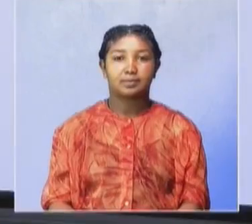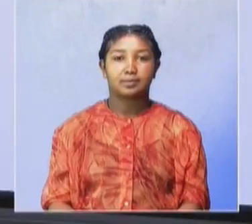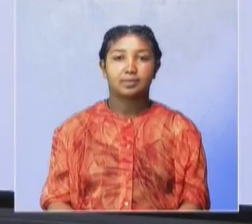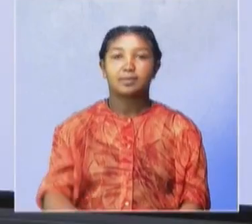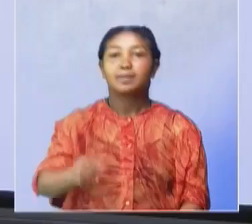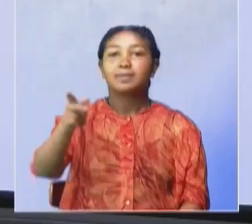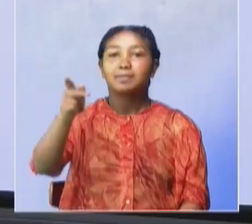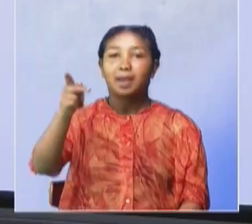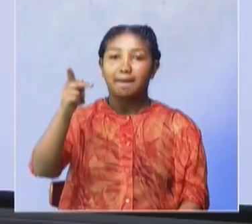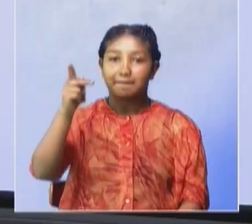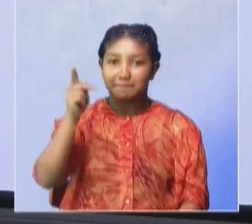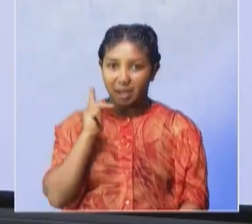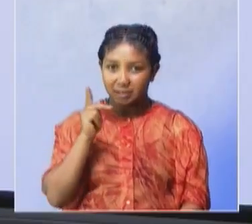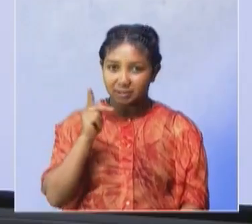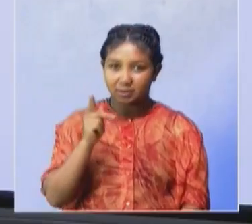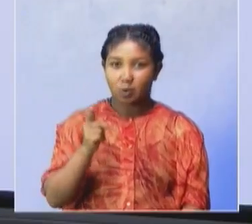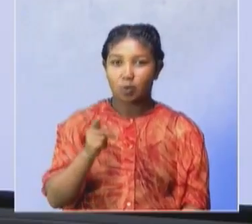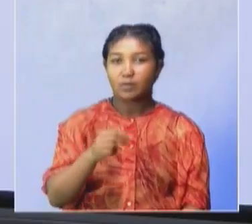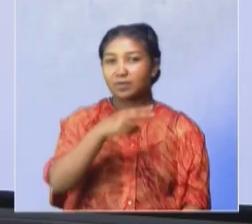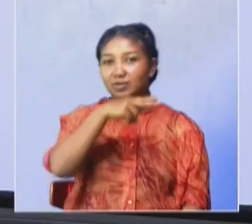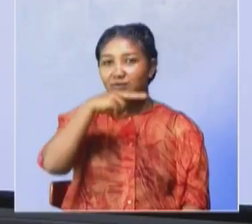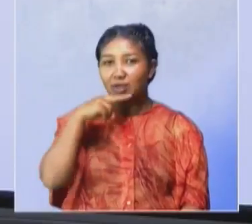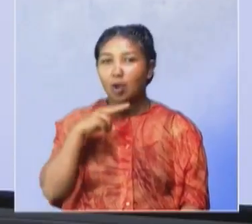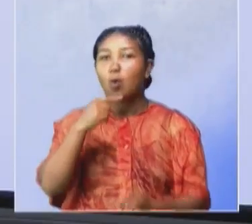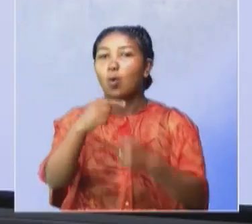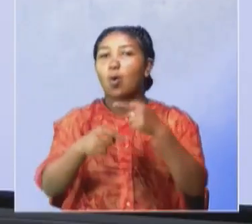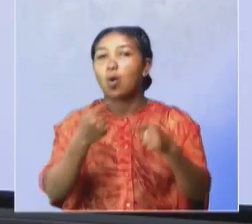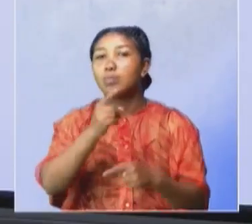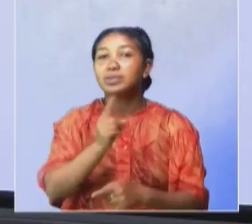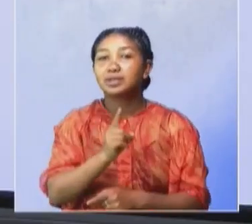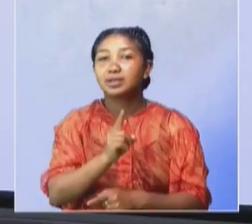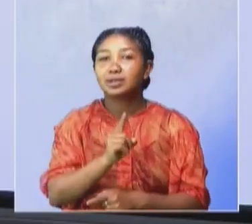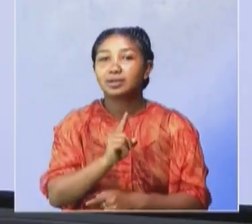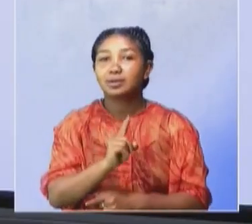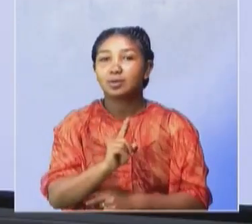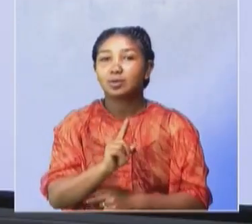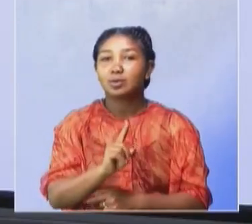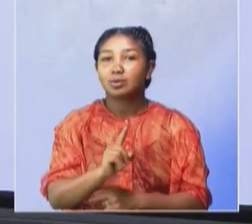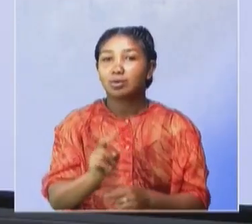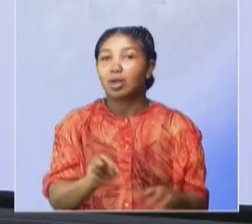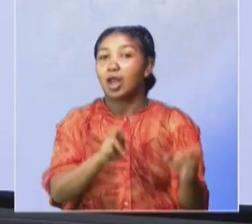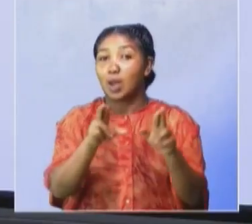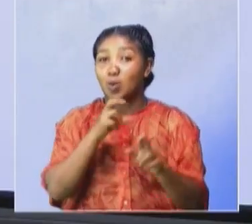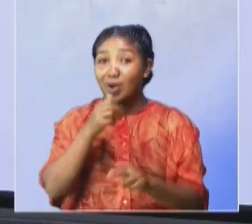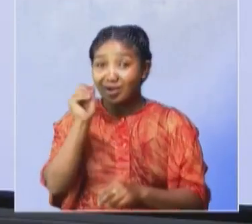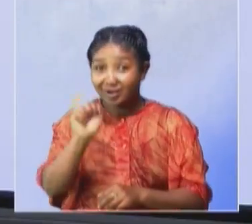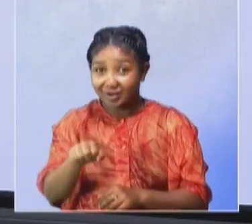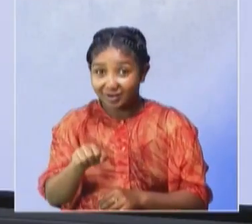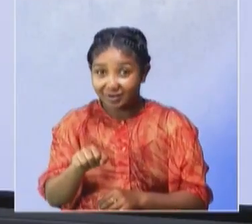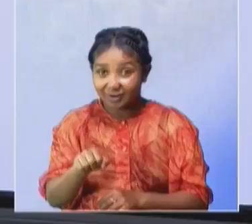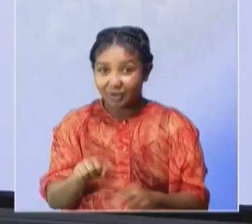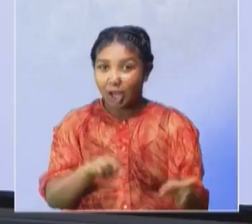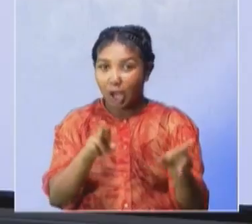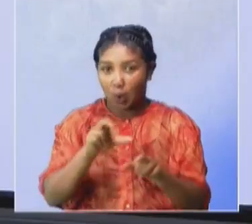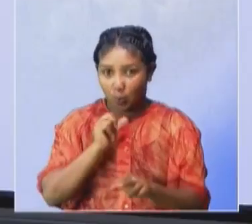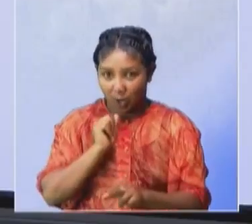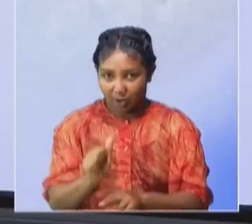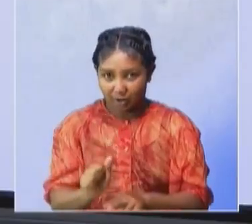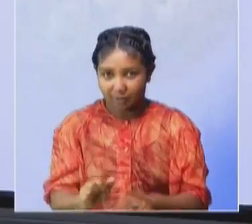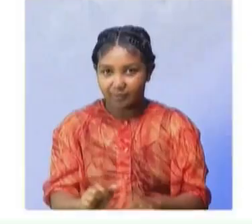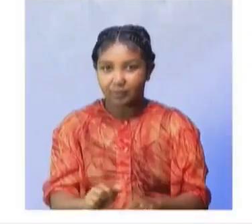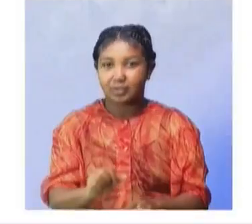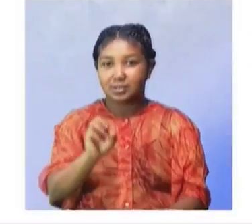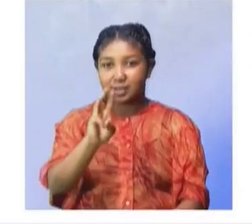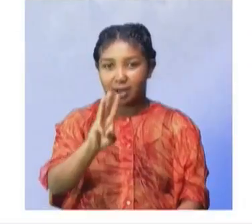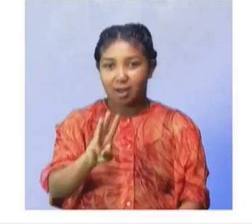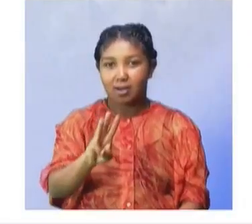The past or the V2 form of go is a regular verb,